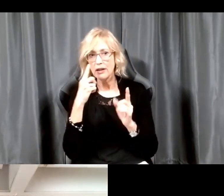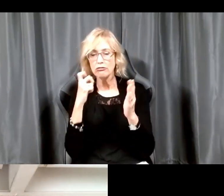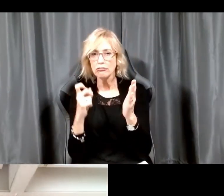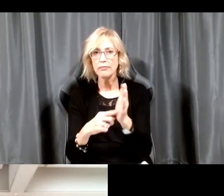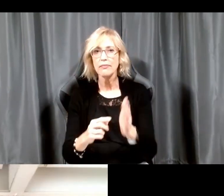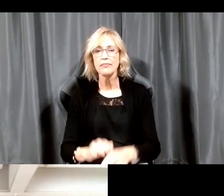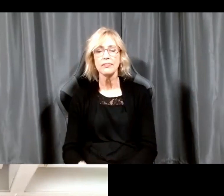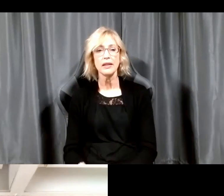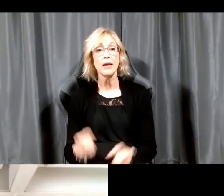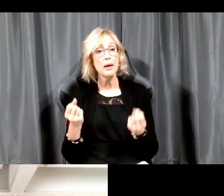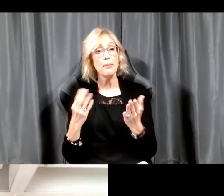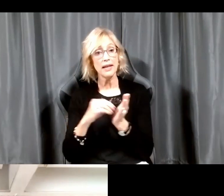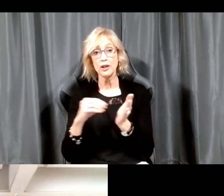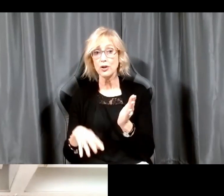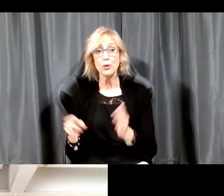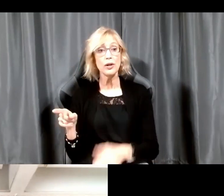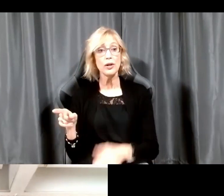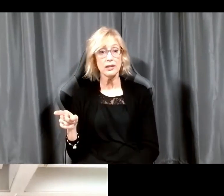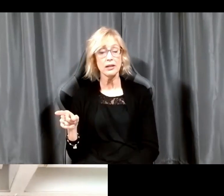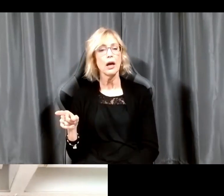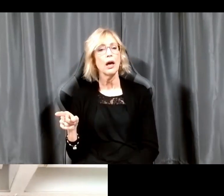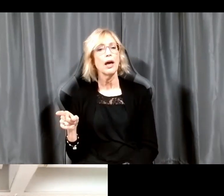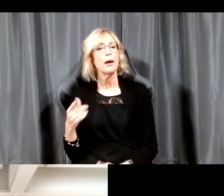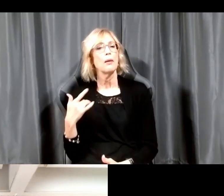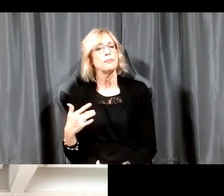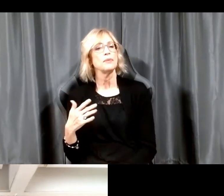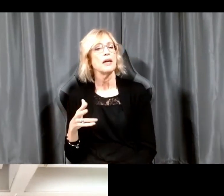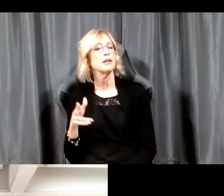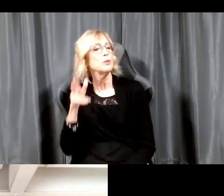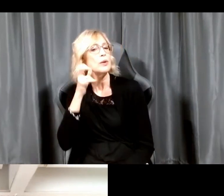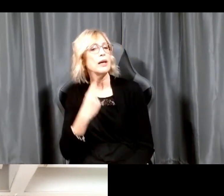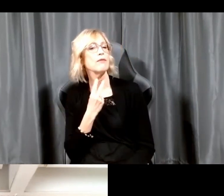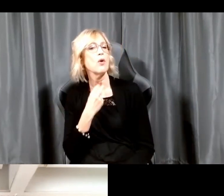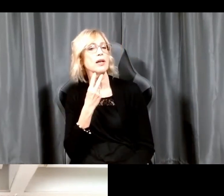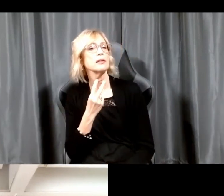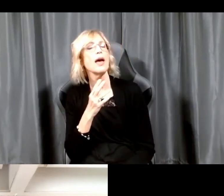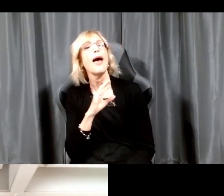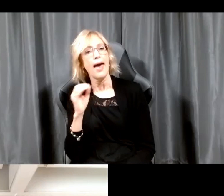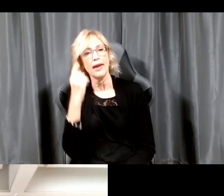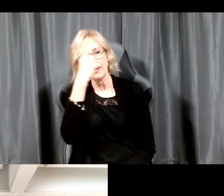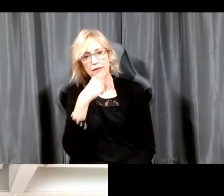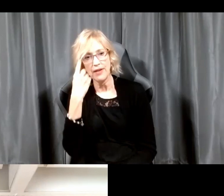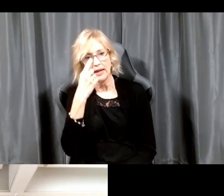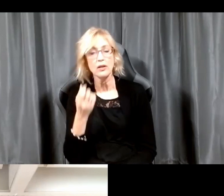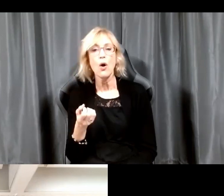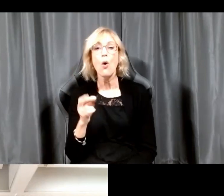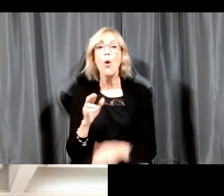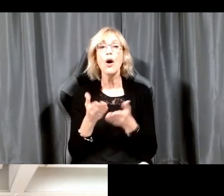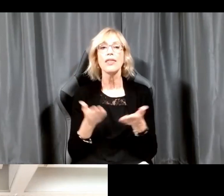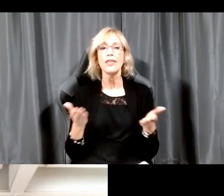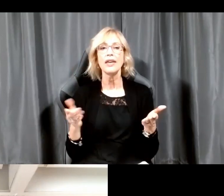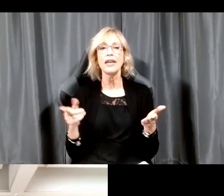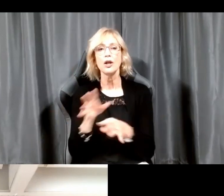our students though go along with voice recognition and as well as the face, or there's a certain object that